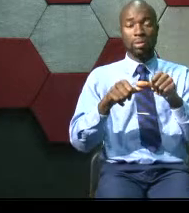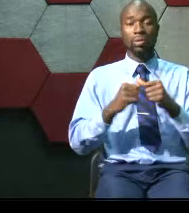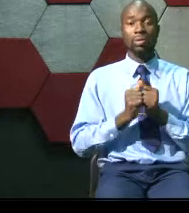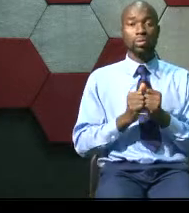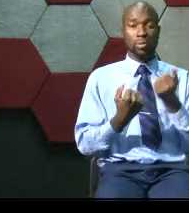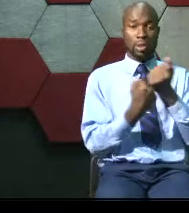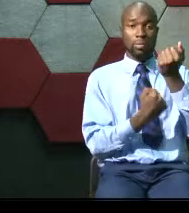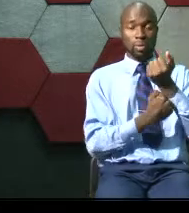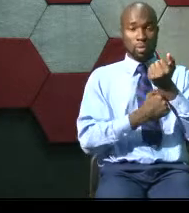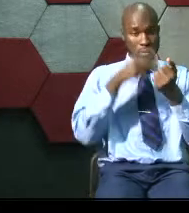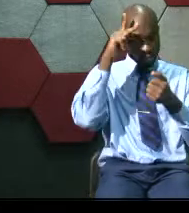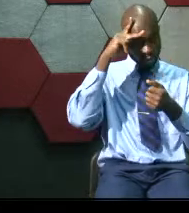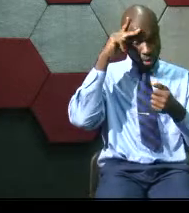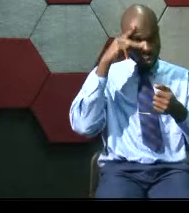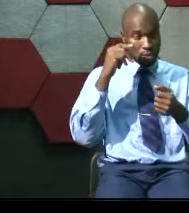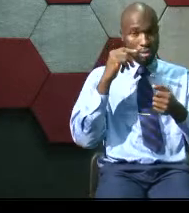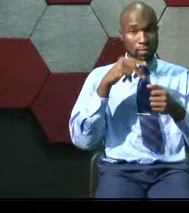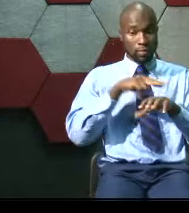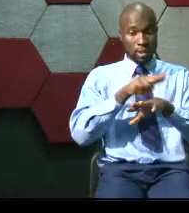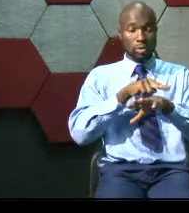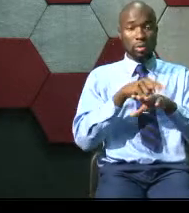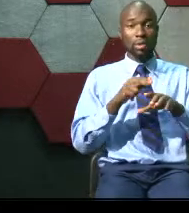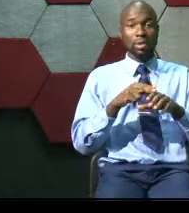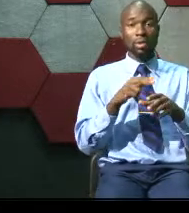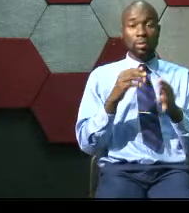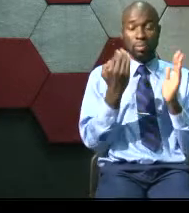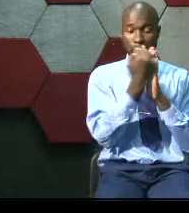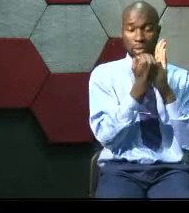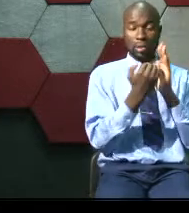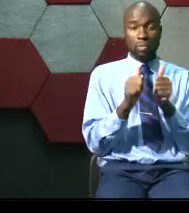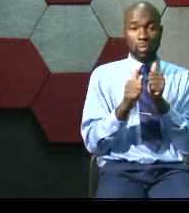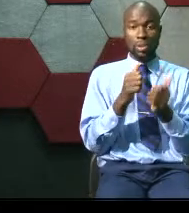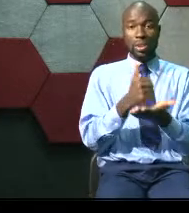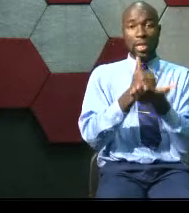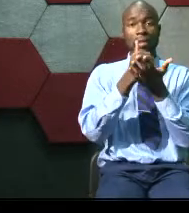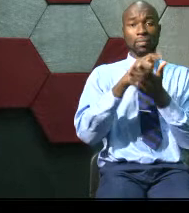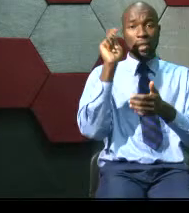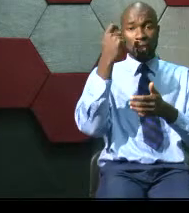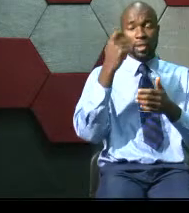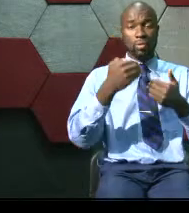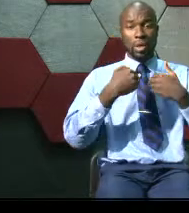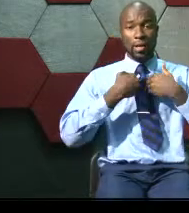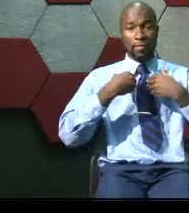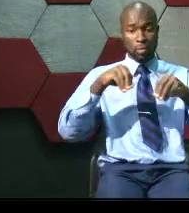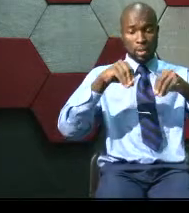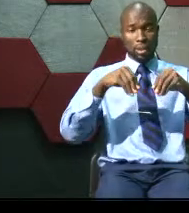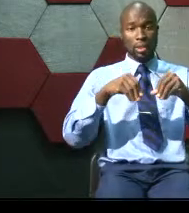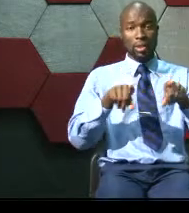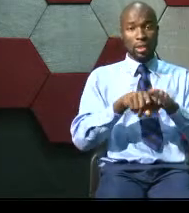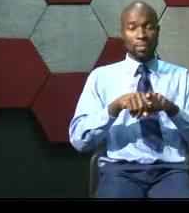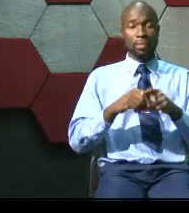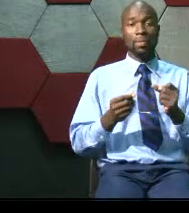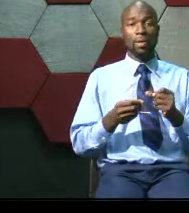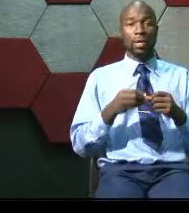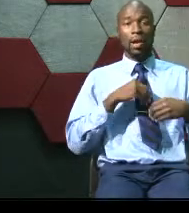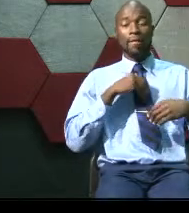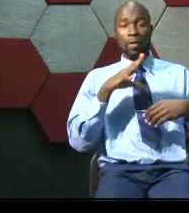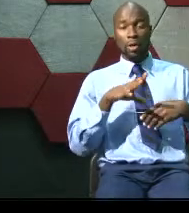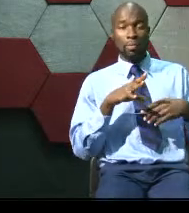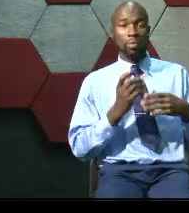policies and programs that help Kenyans to access quality and affordable school education,